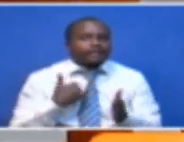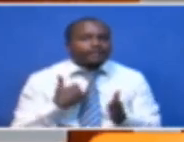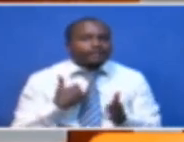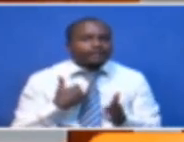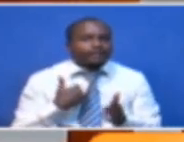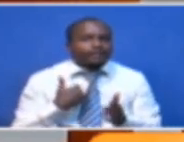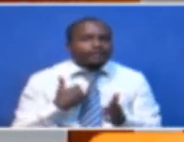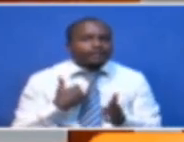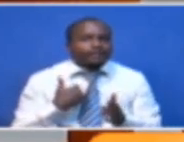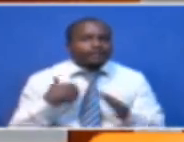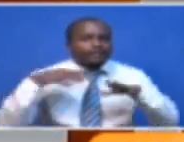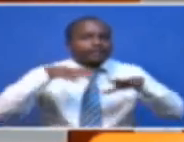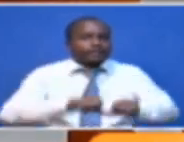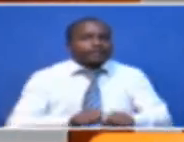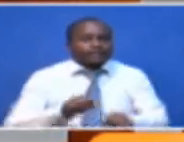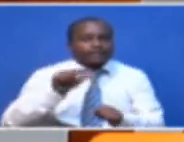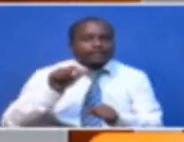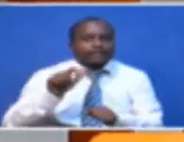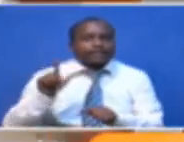like KPIABs.